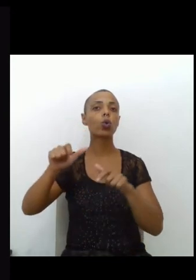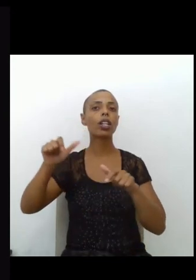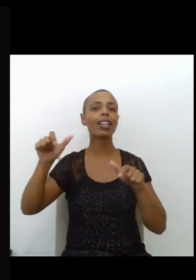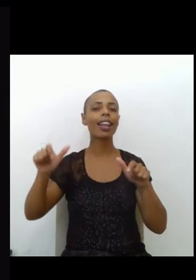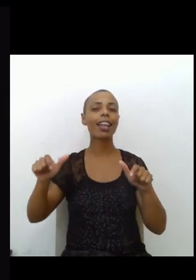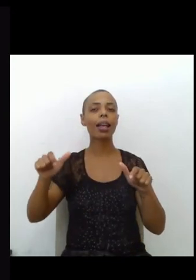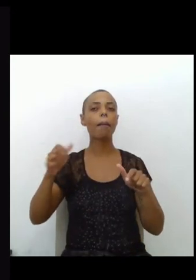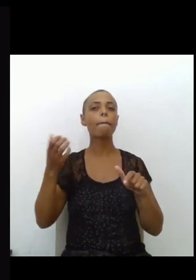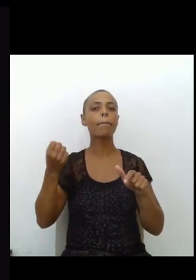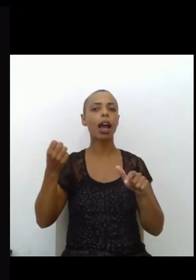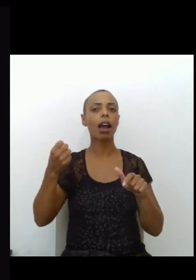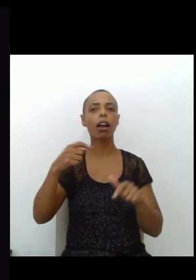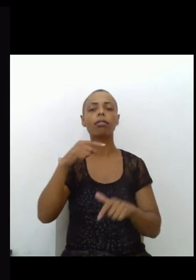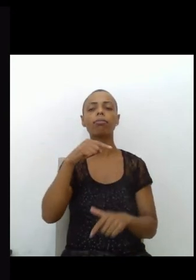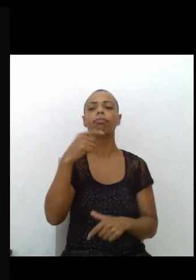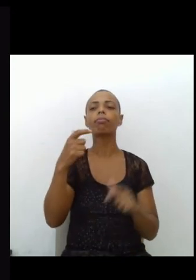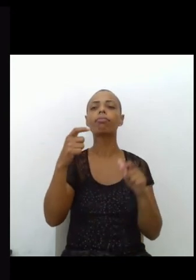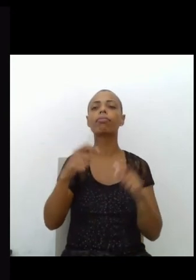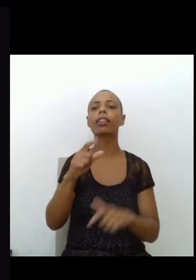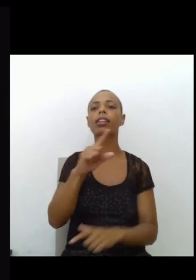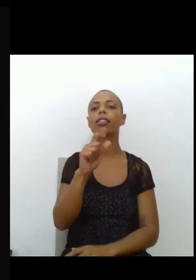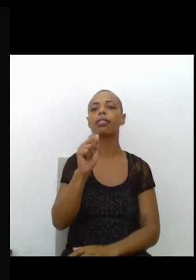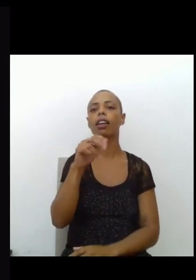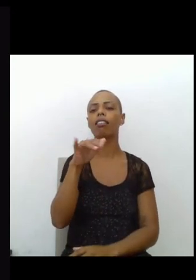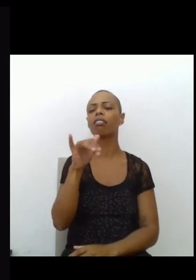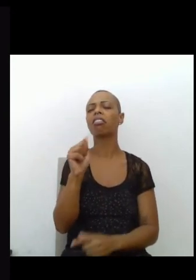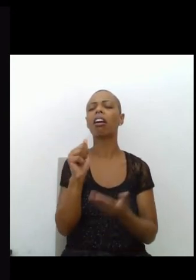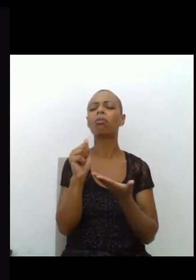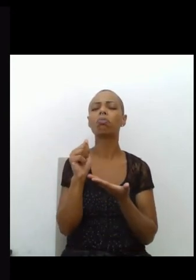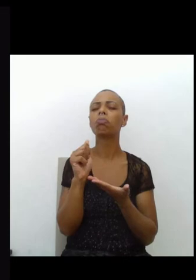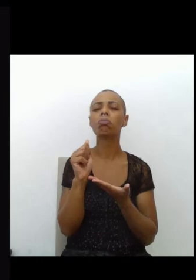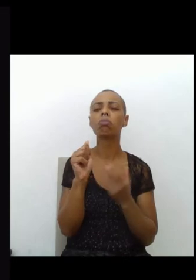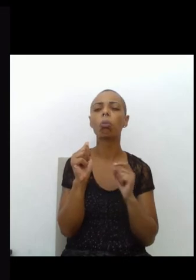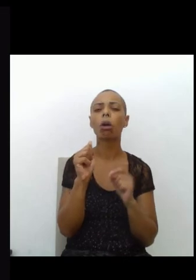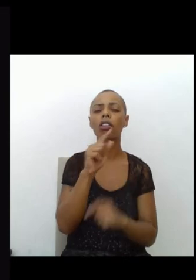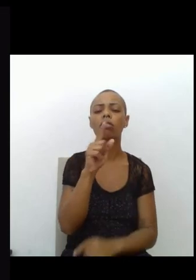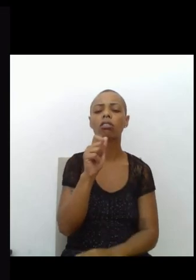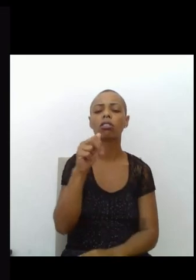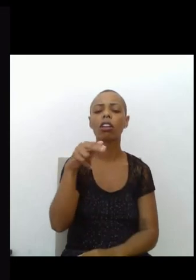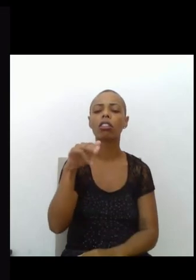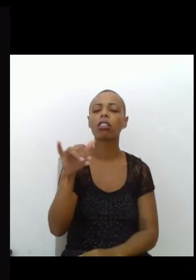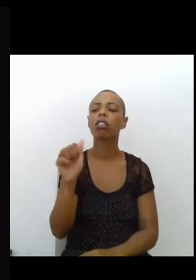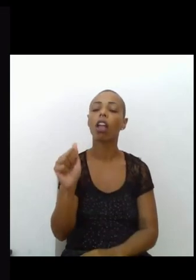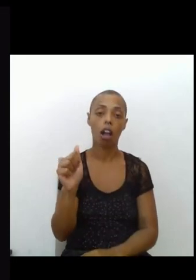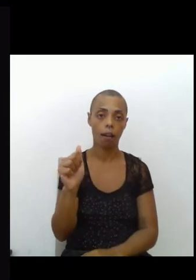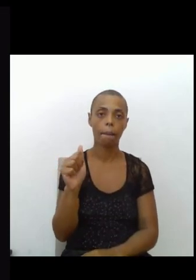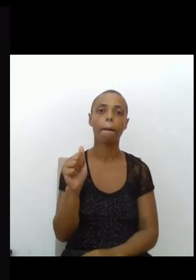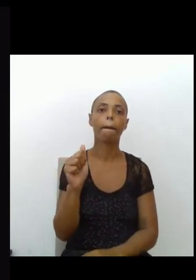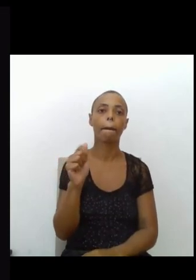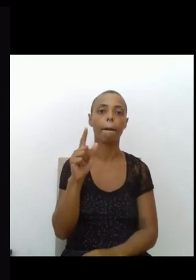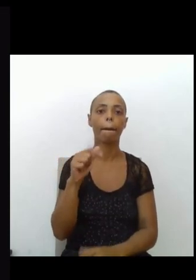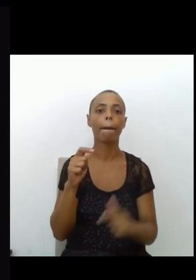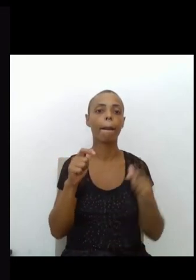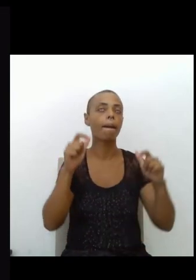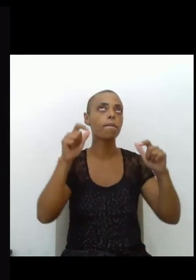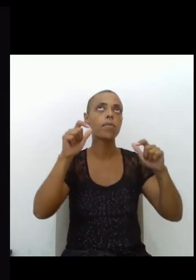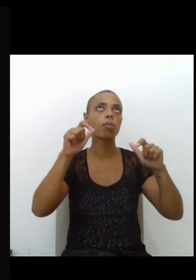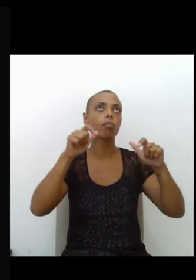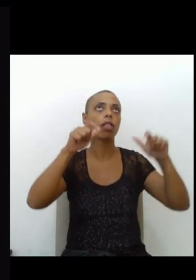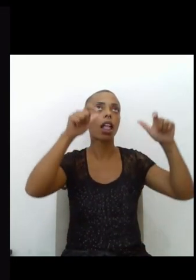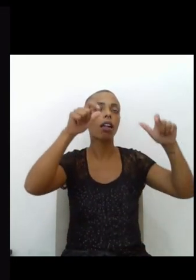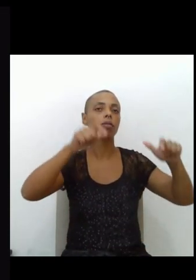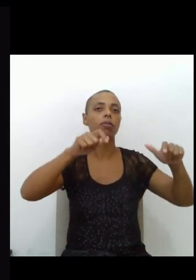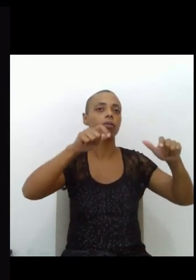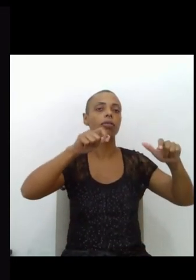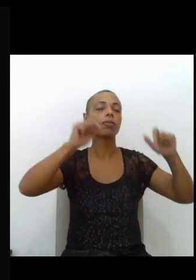is is basically the the decolonial uh imagination of uh of Africa